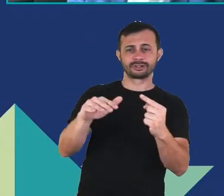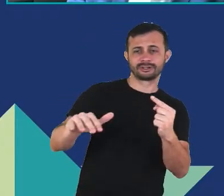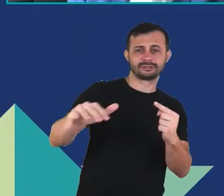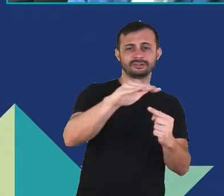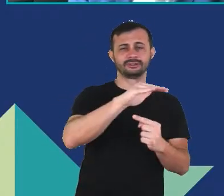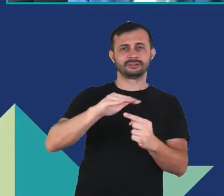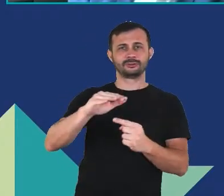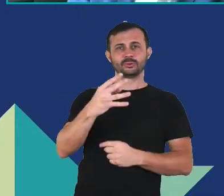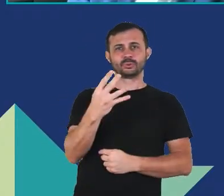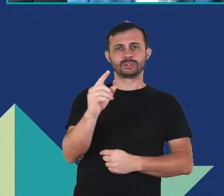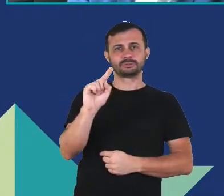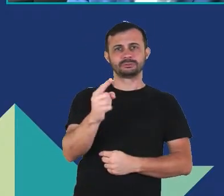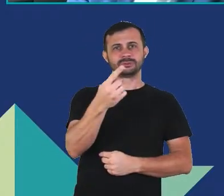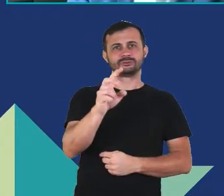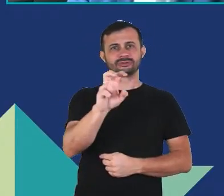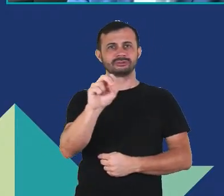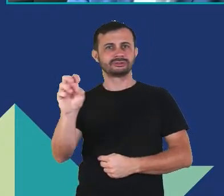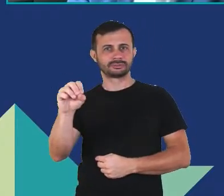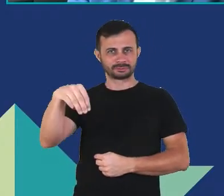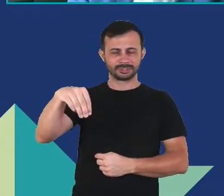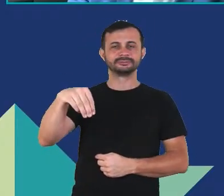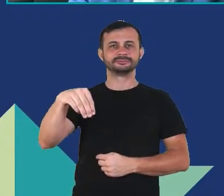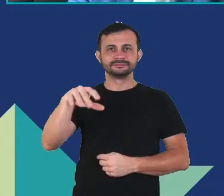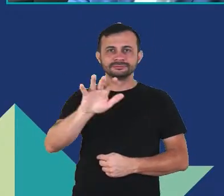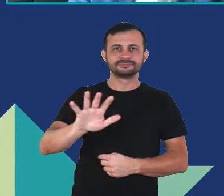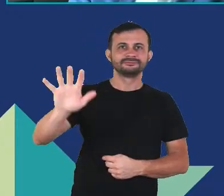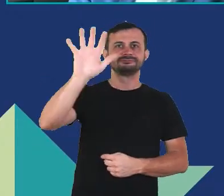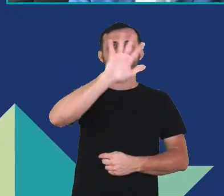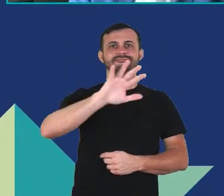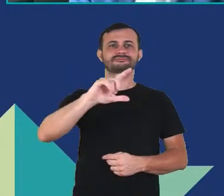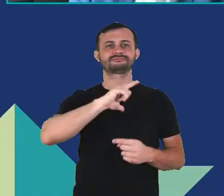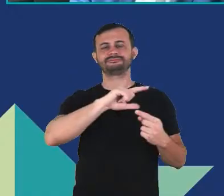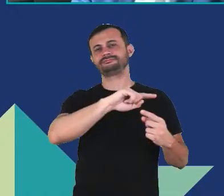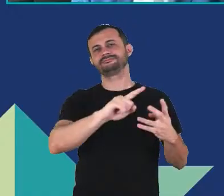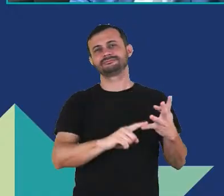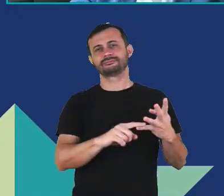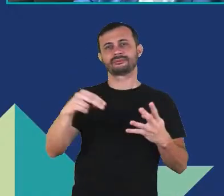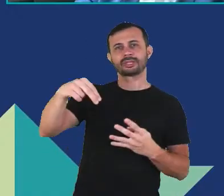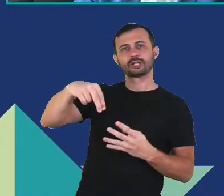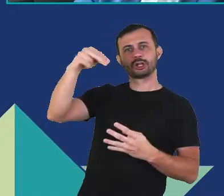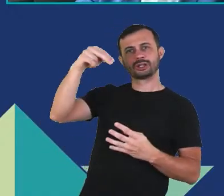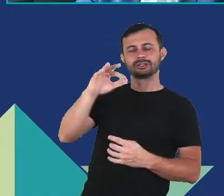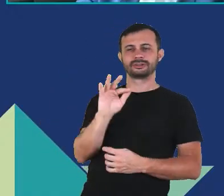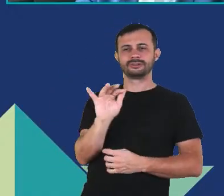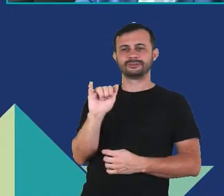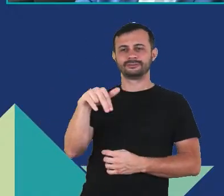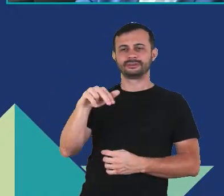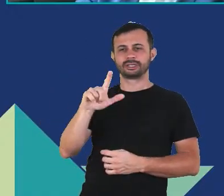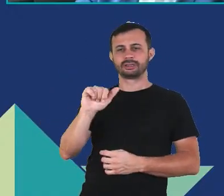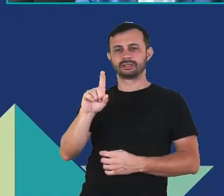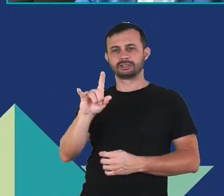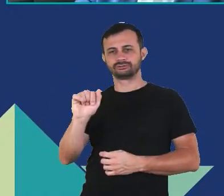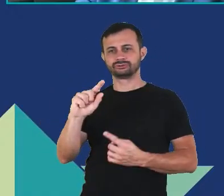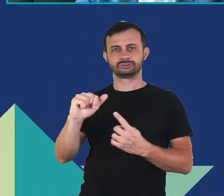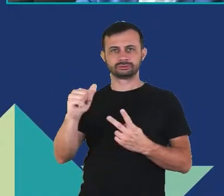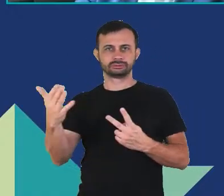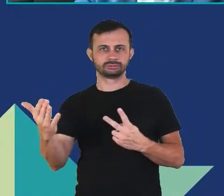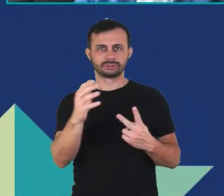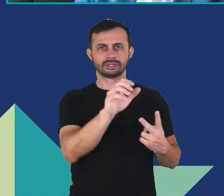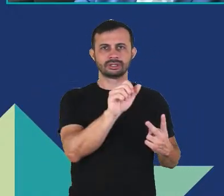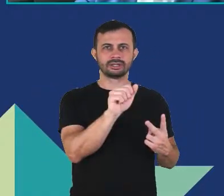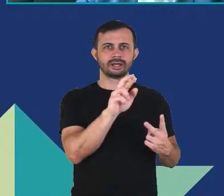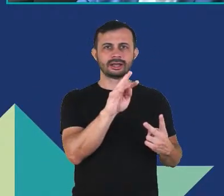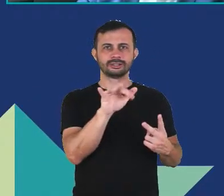don't apply the same model as northern Finland or beyond the Arctic Circle. And these are examples